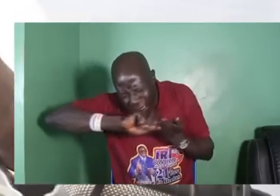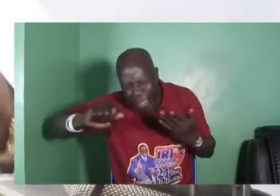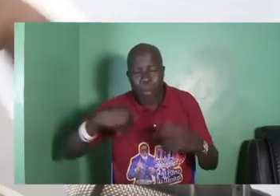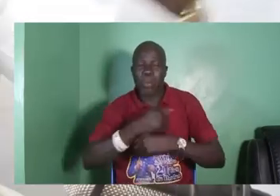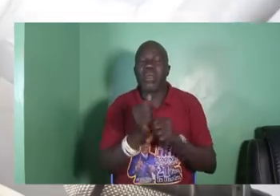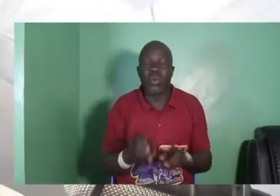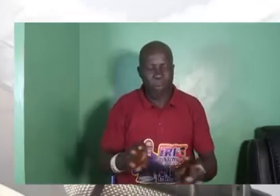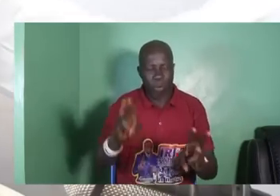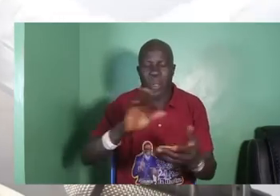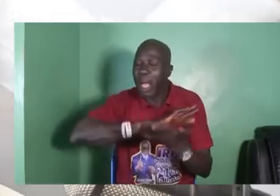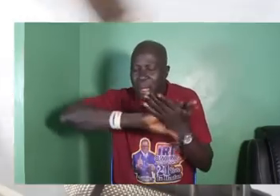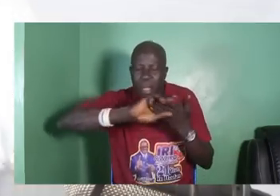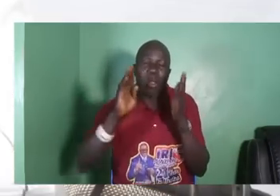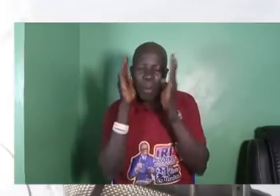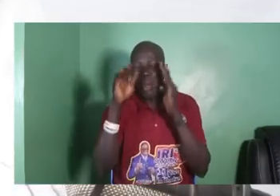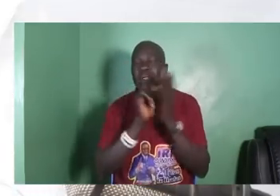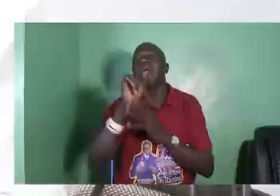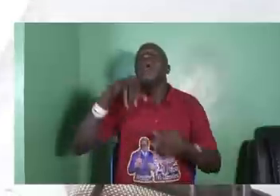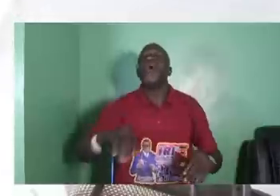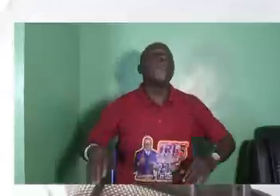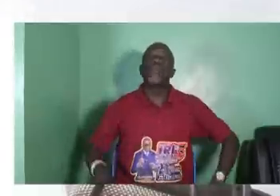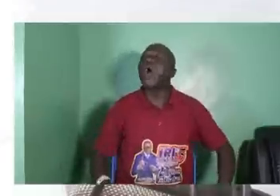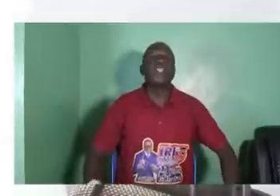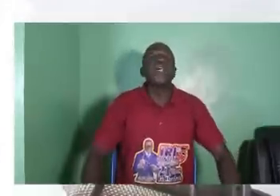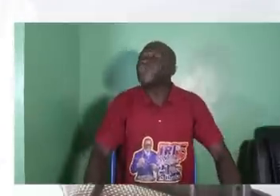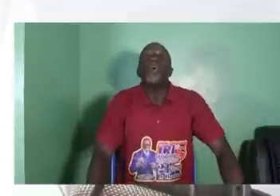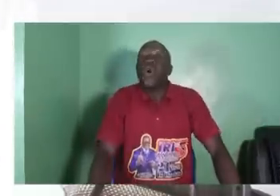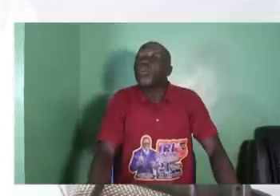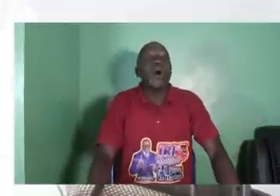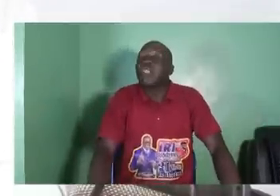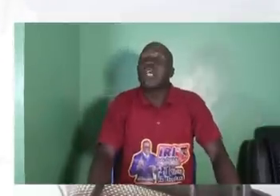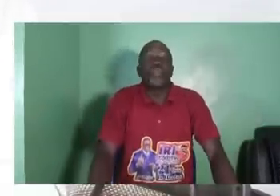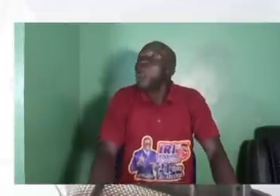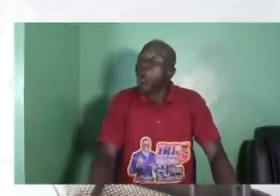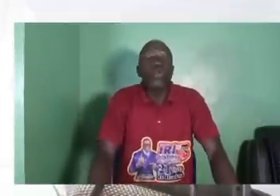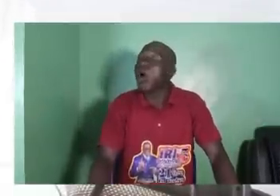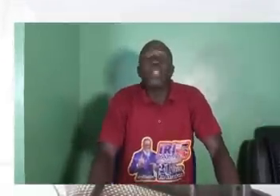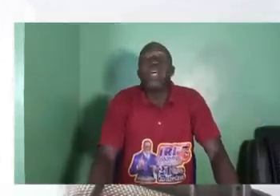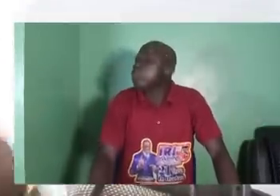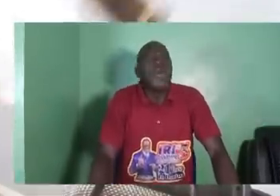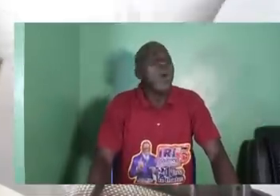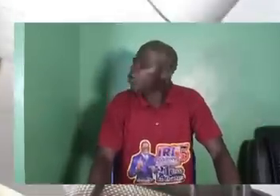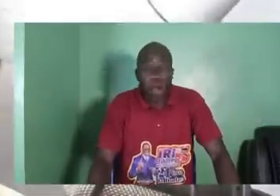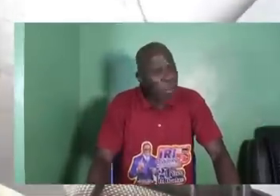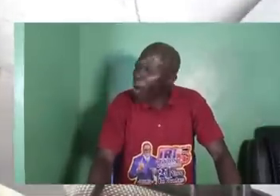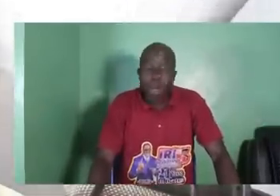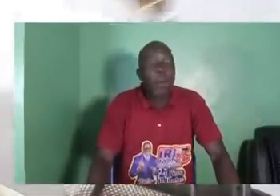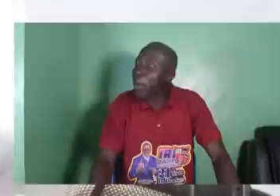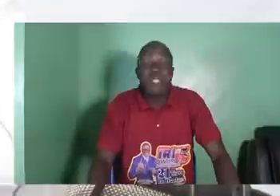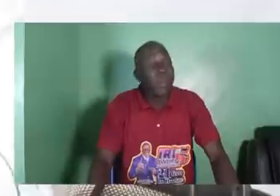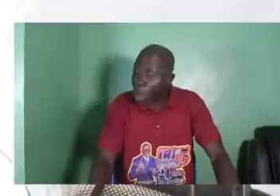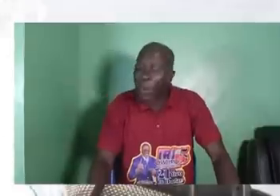lana fun mi make way for me o pa igan mere and take away my oya adura oluwa jesu oluwa jesu oluwa jesu emi